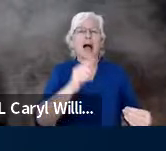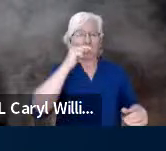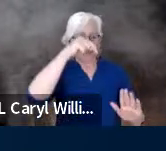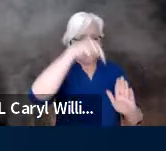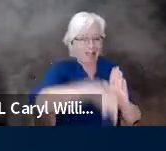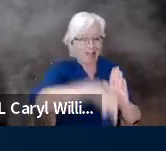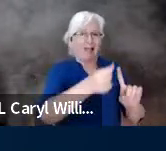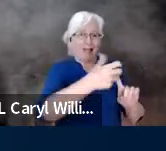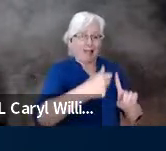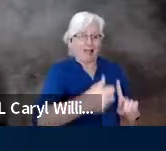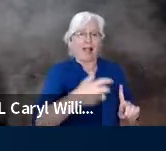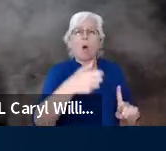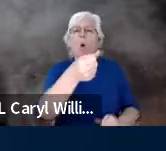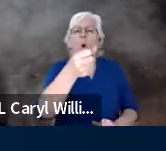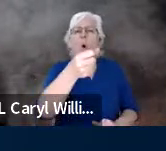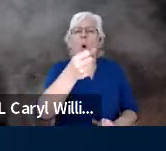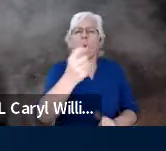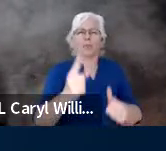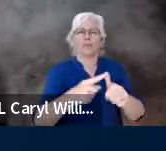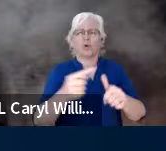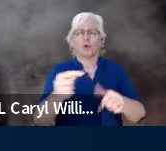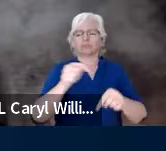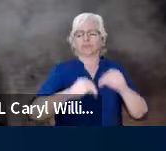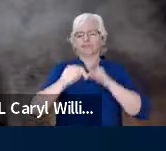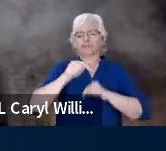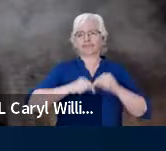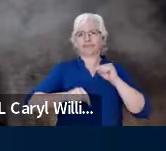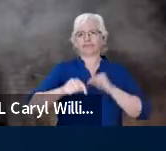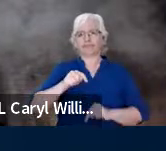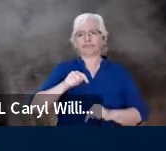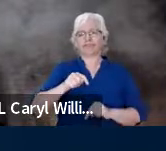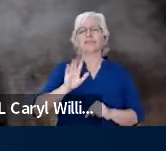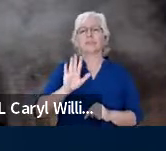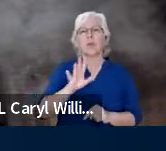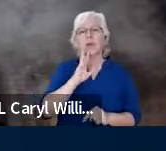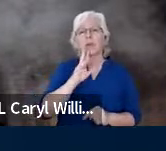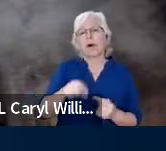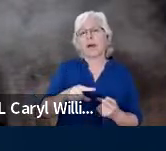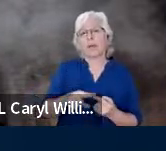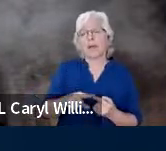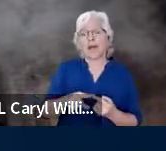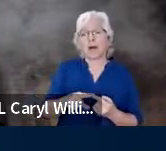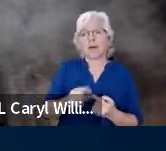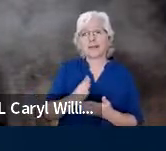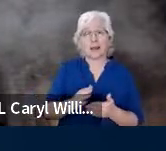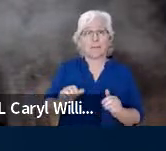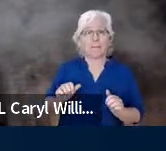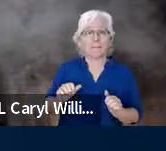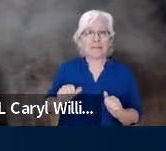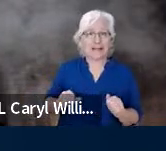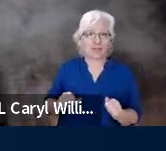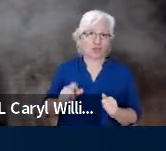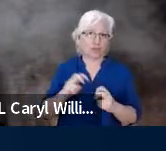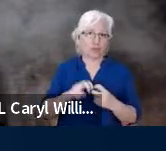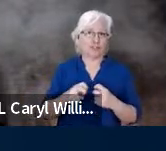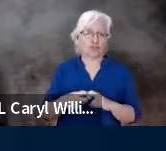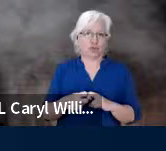a step back here and talk a little bit about some of the potential issues that there can